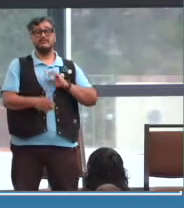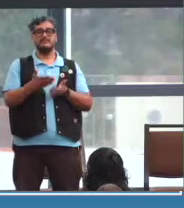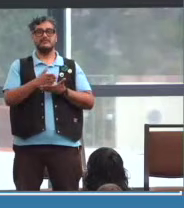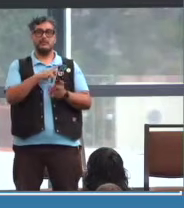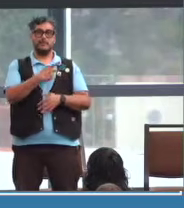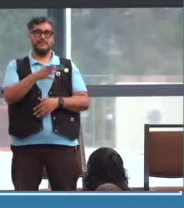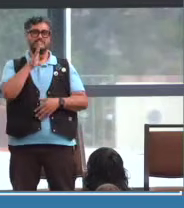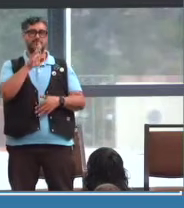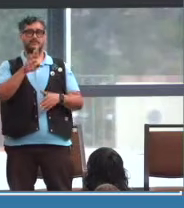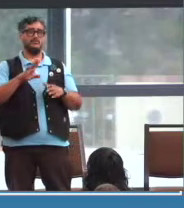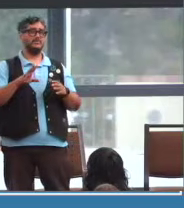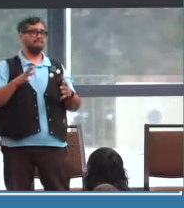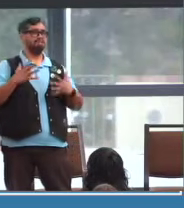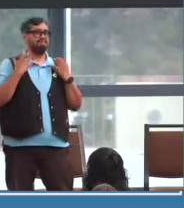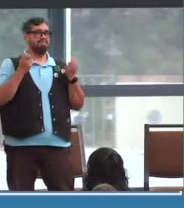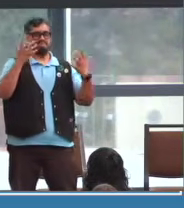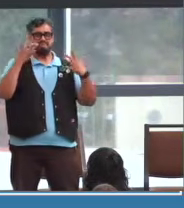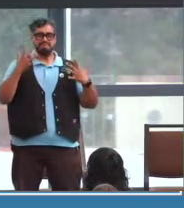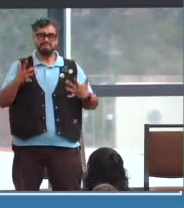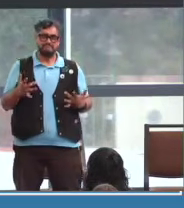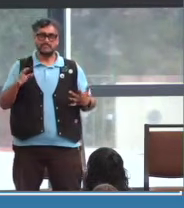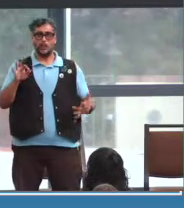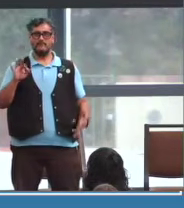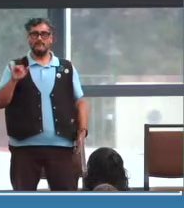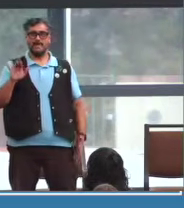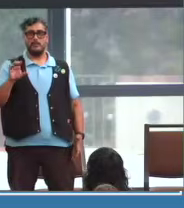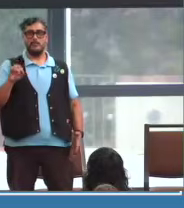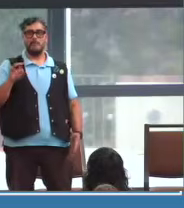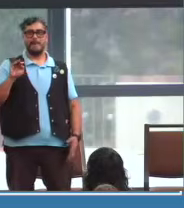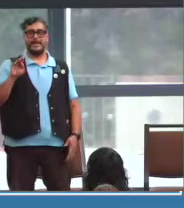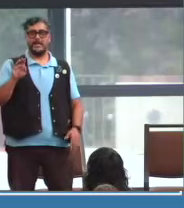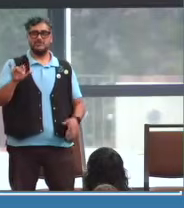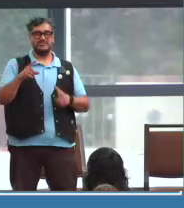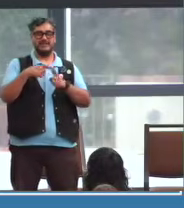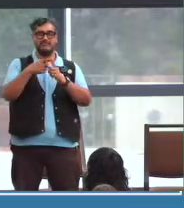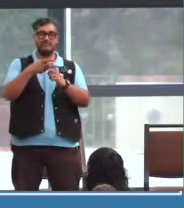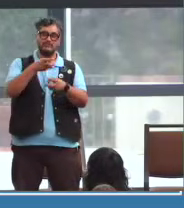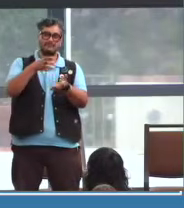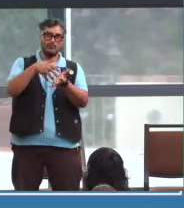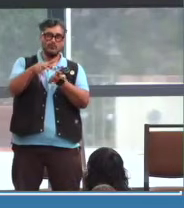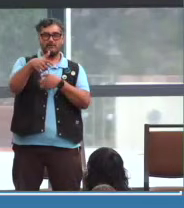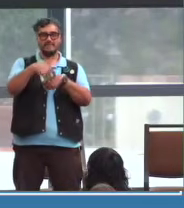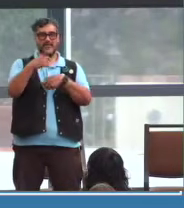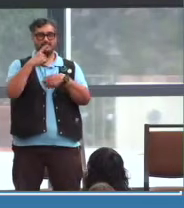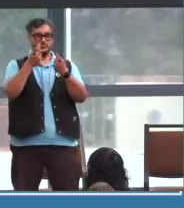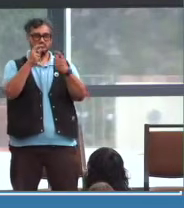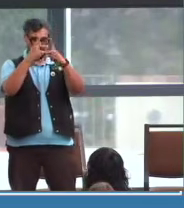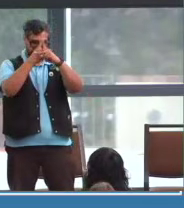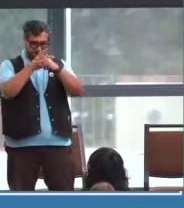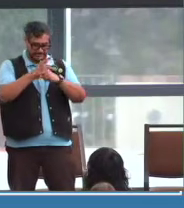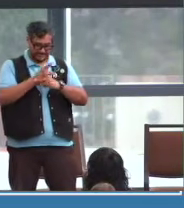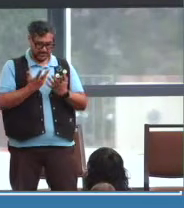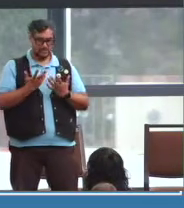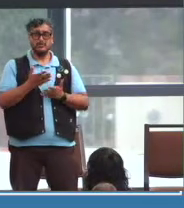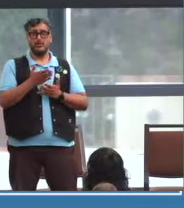to develop depression, fibromyalgia, and then you have a really tough time trying to manage everything. So there's certain causes